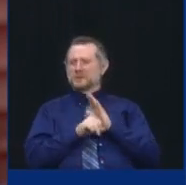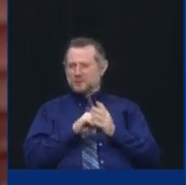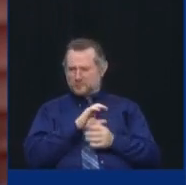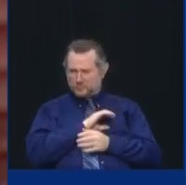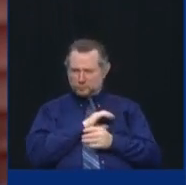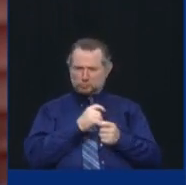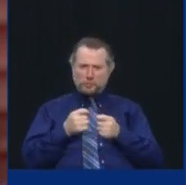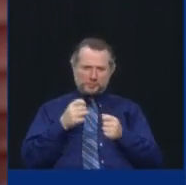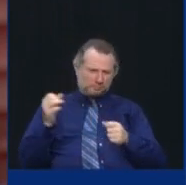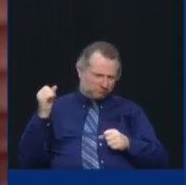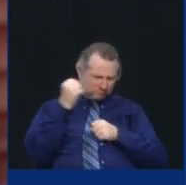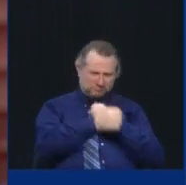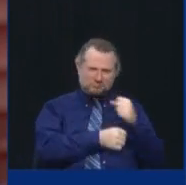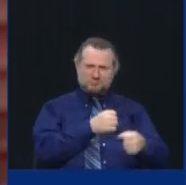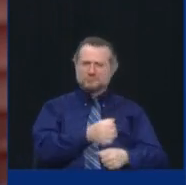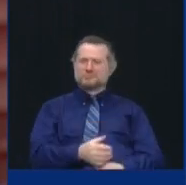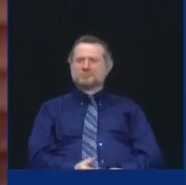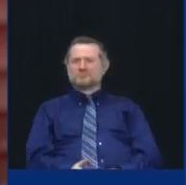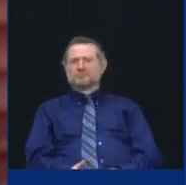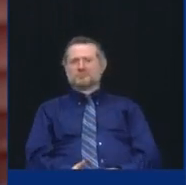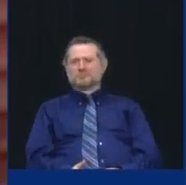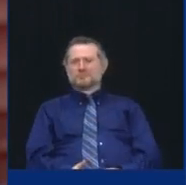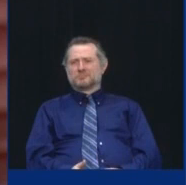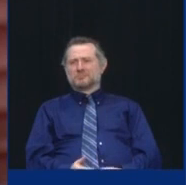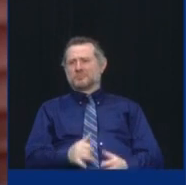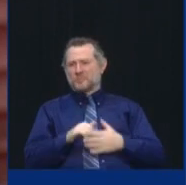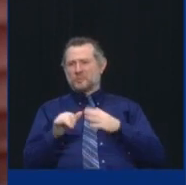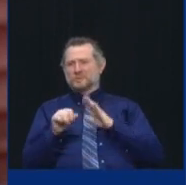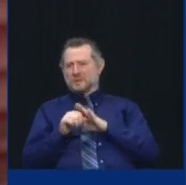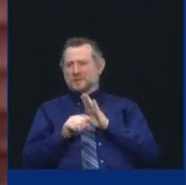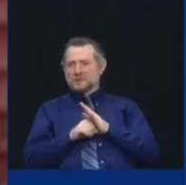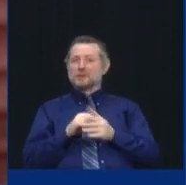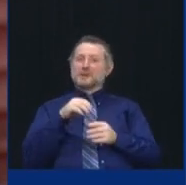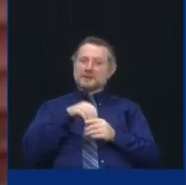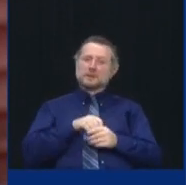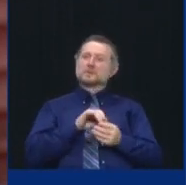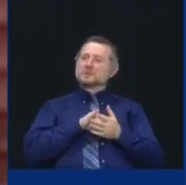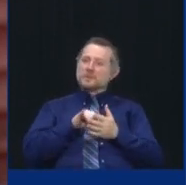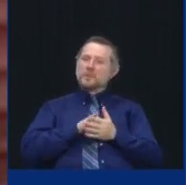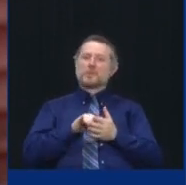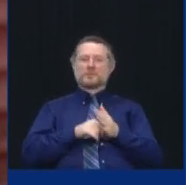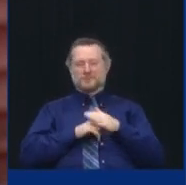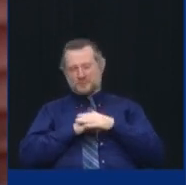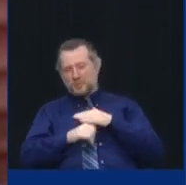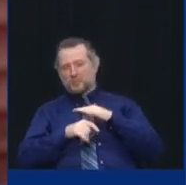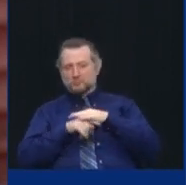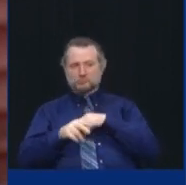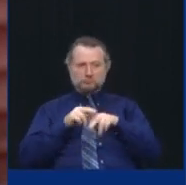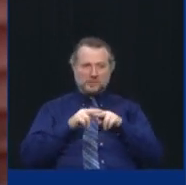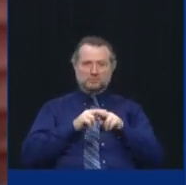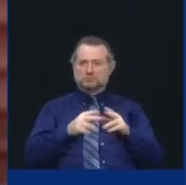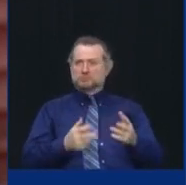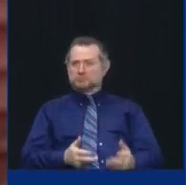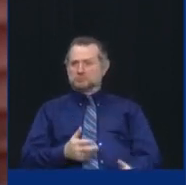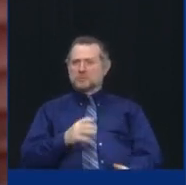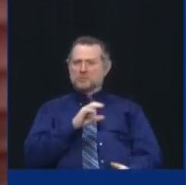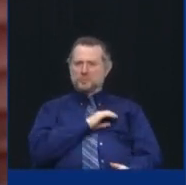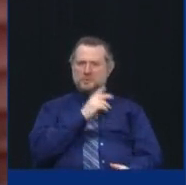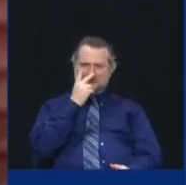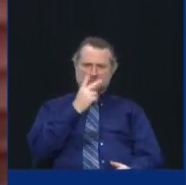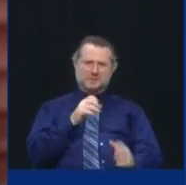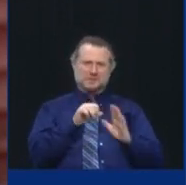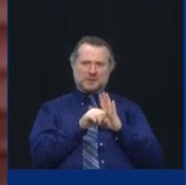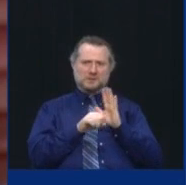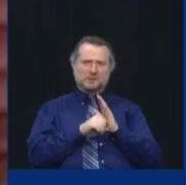We have state police in train stations. We have state police throughout the city. You see state police